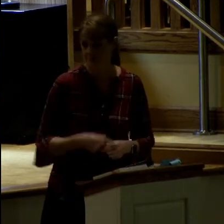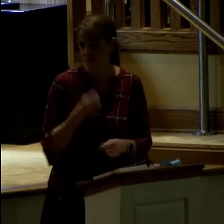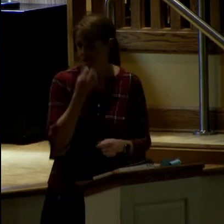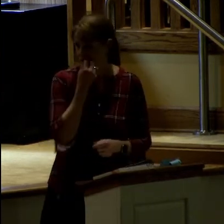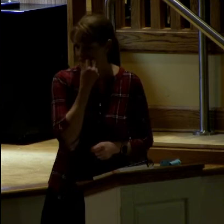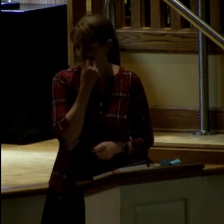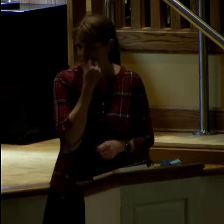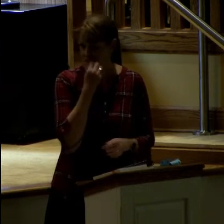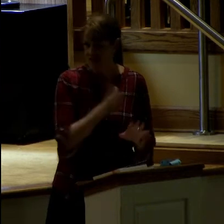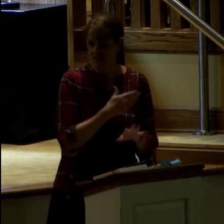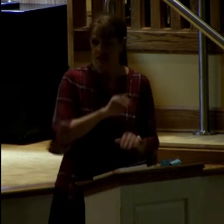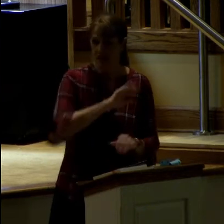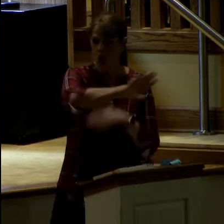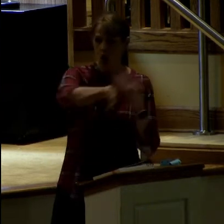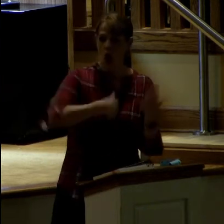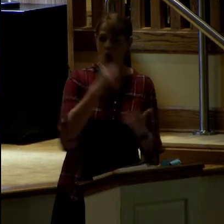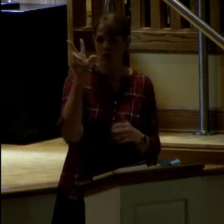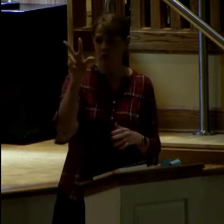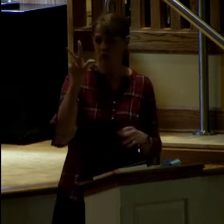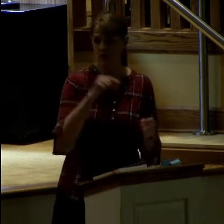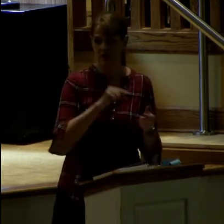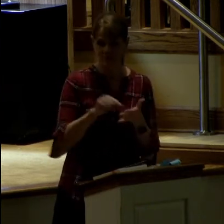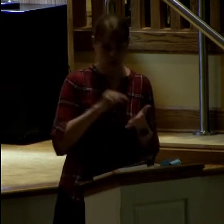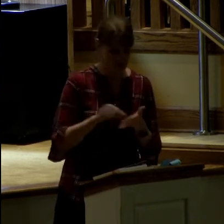We'll sing on all three verses.